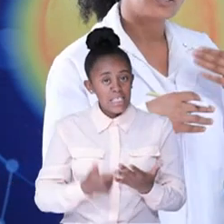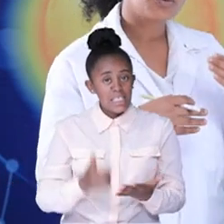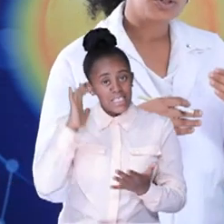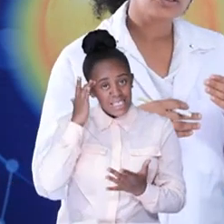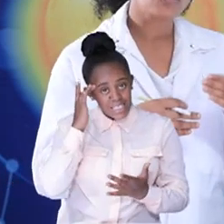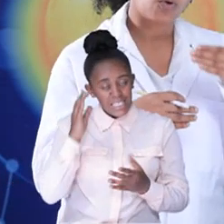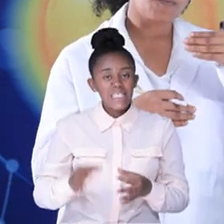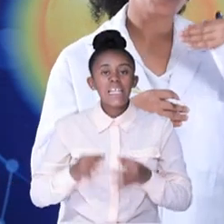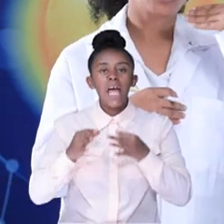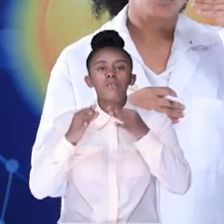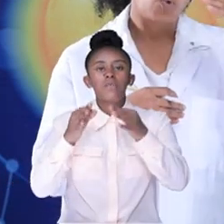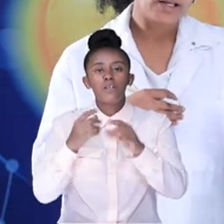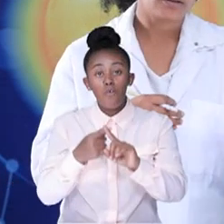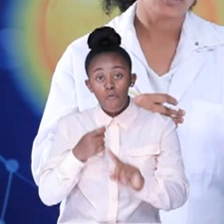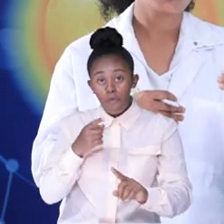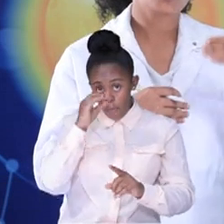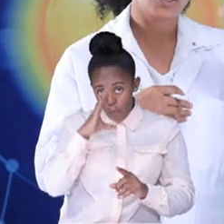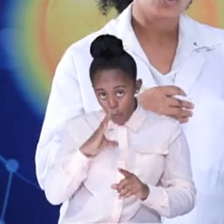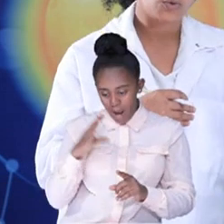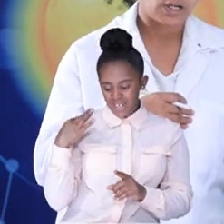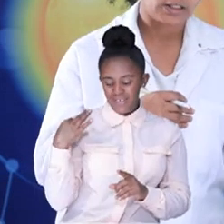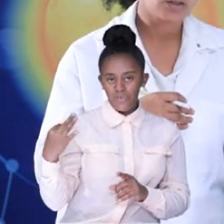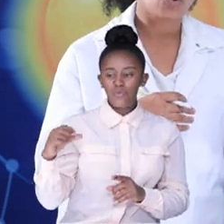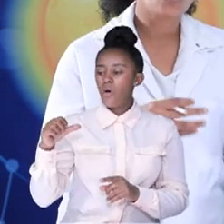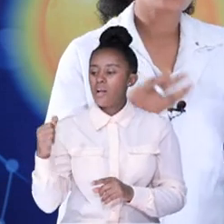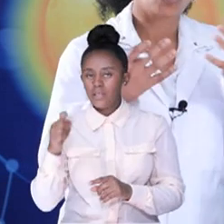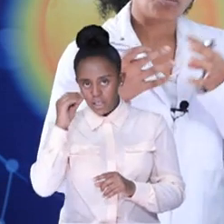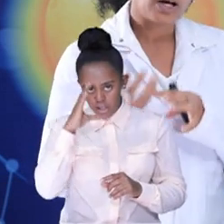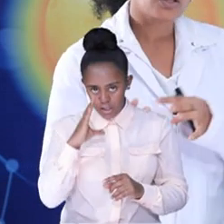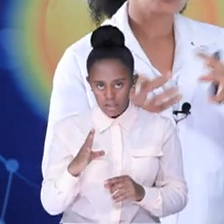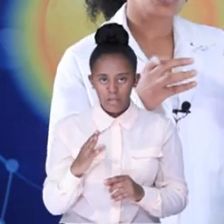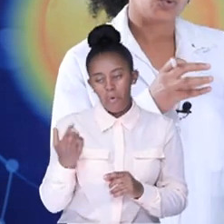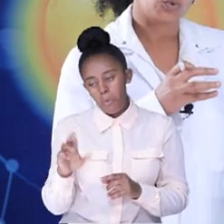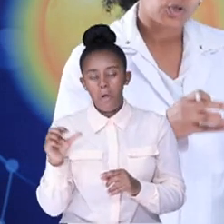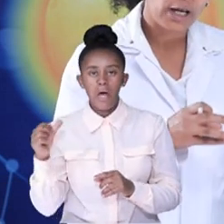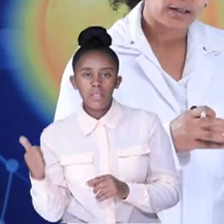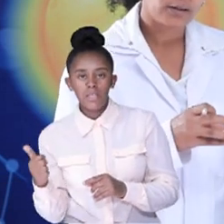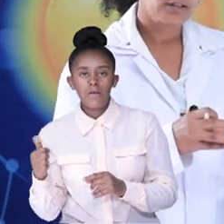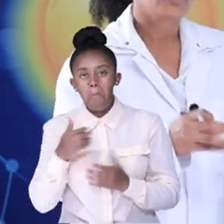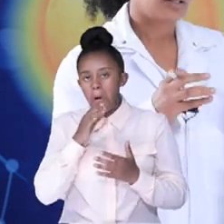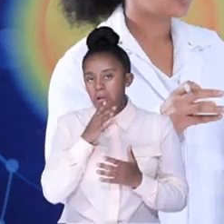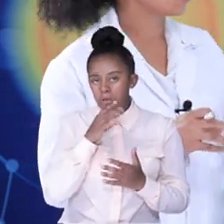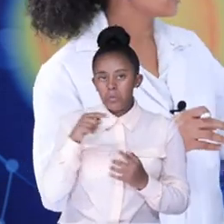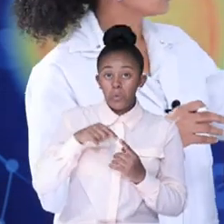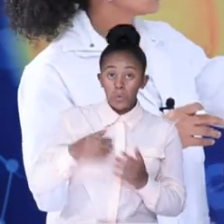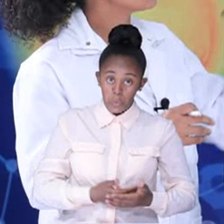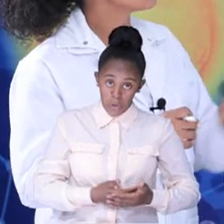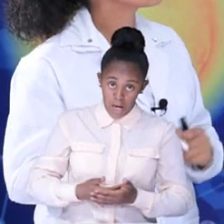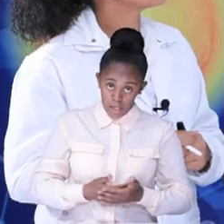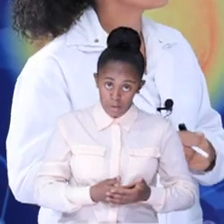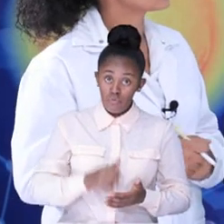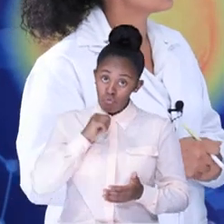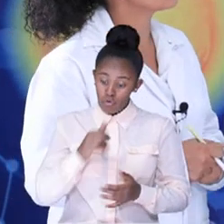be transmitted from one individual to the other or from mother to child. That's why